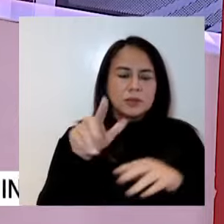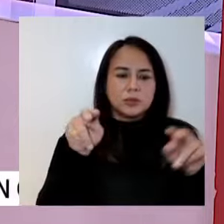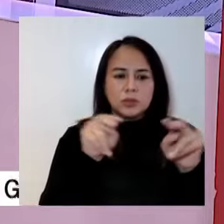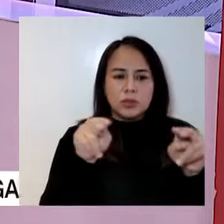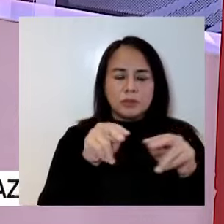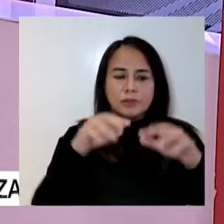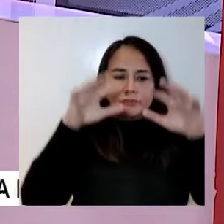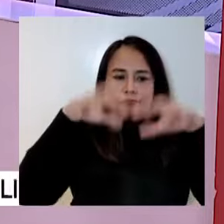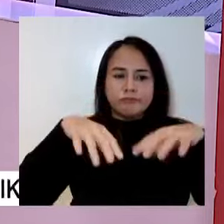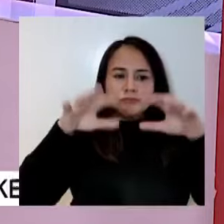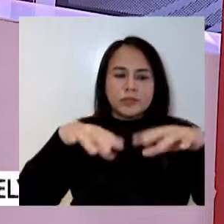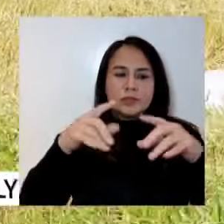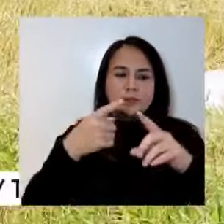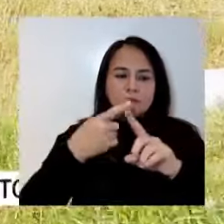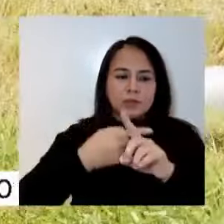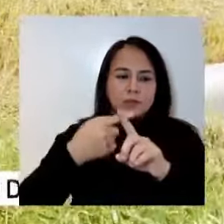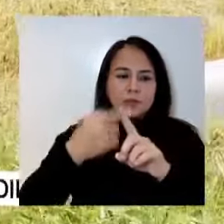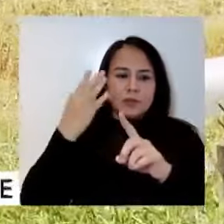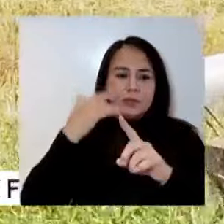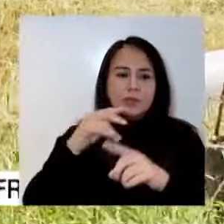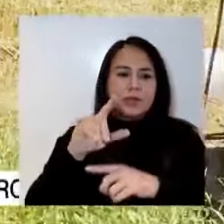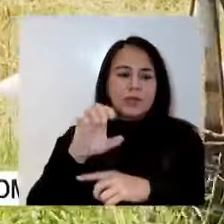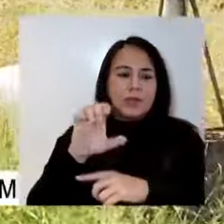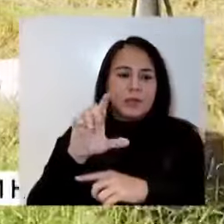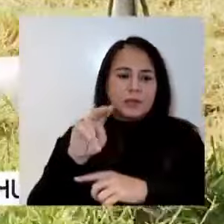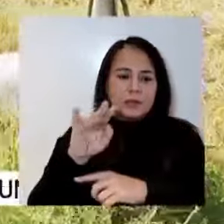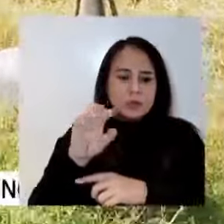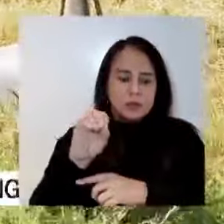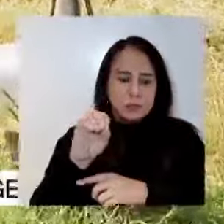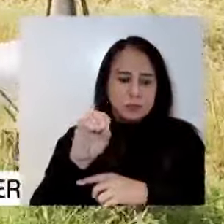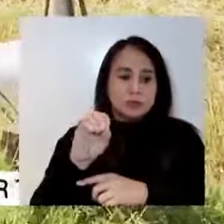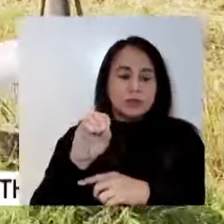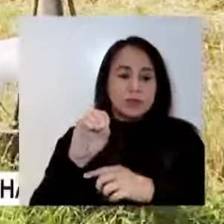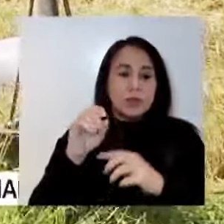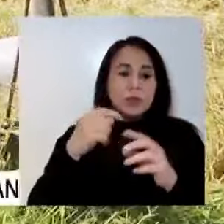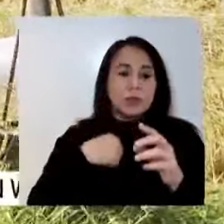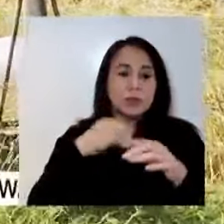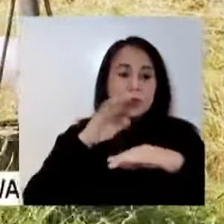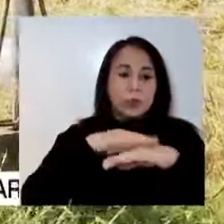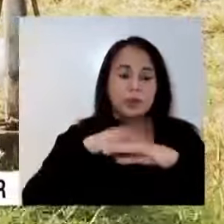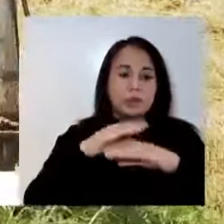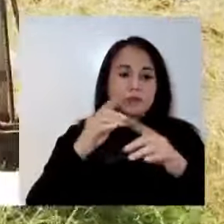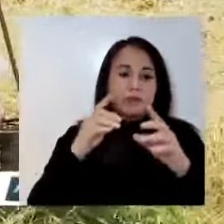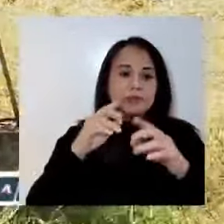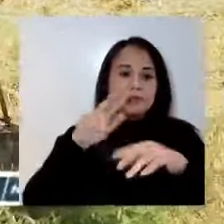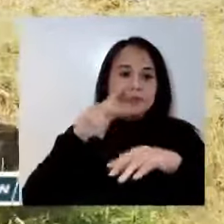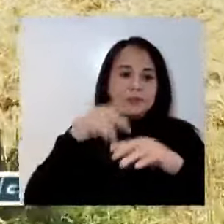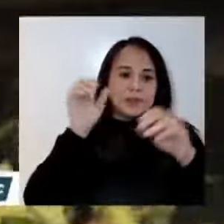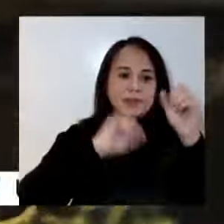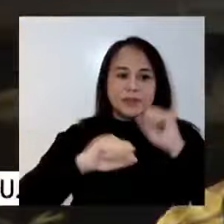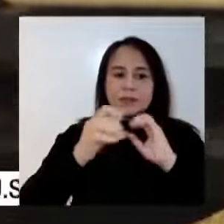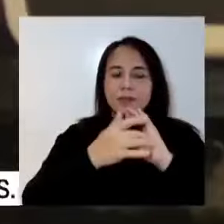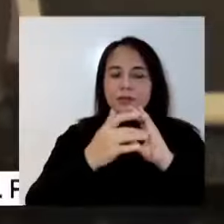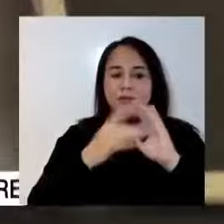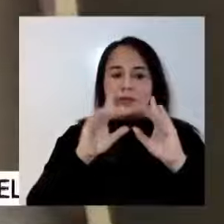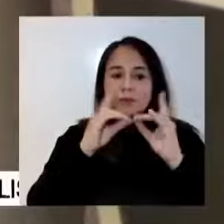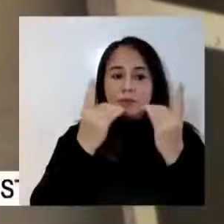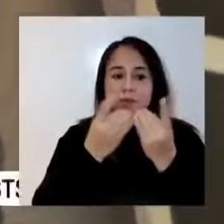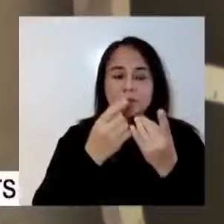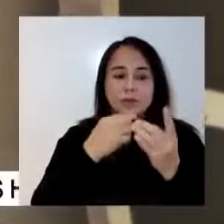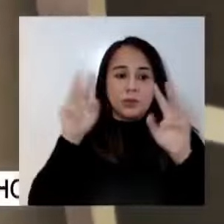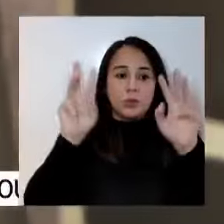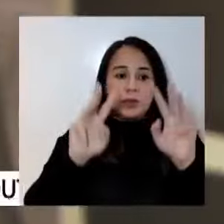conditions in the coming months due to the El Nino phenomenon. This warning coming from the Philippine Science and Technology Department. It says the weather